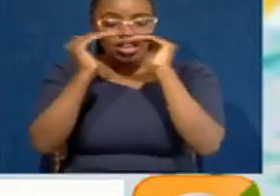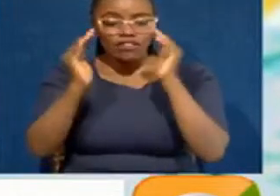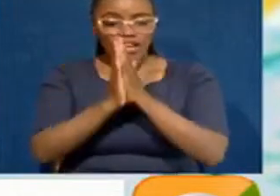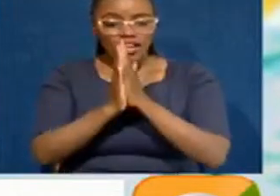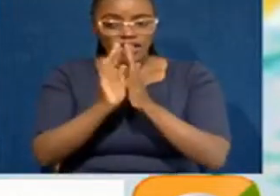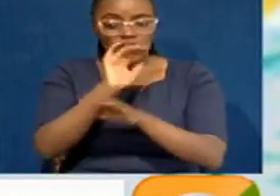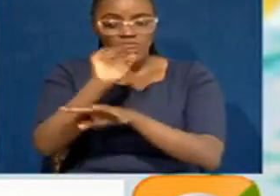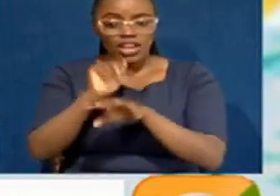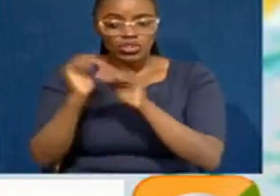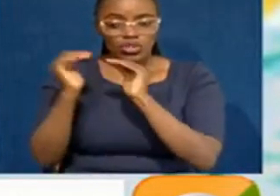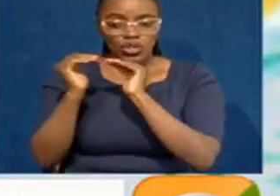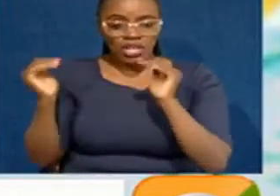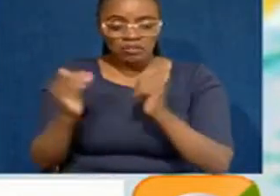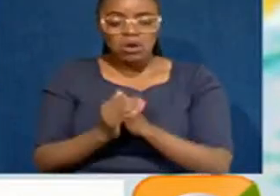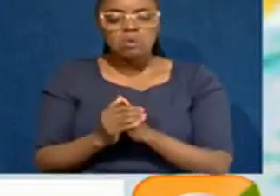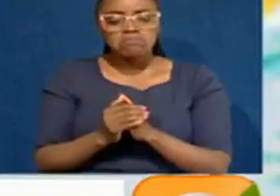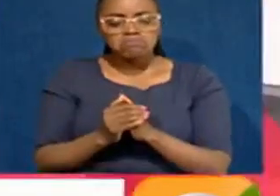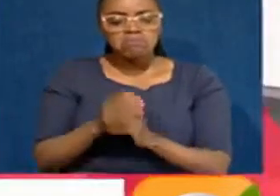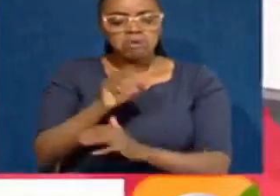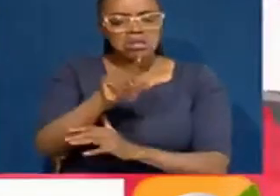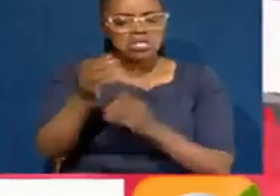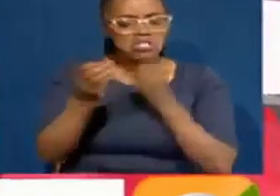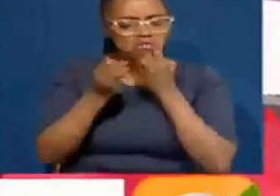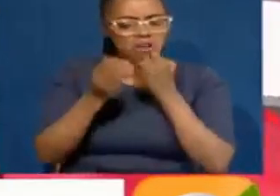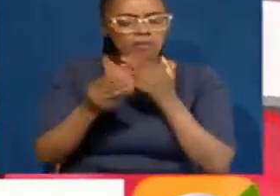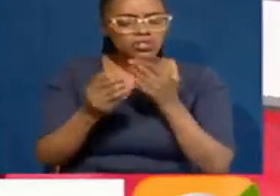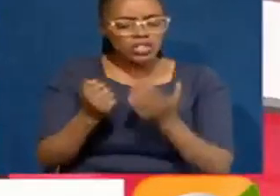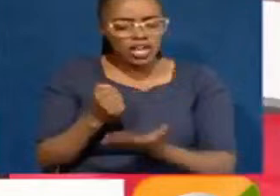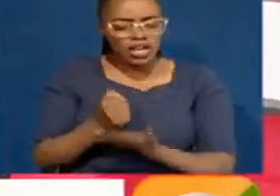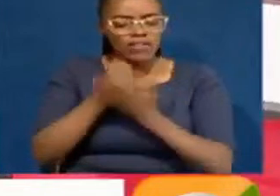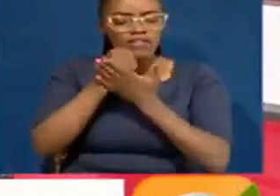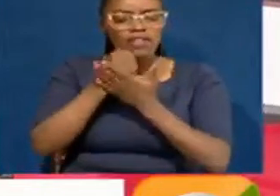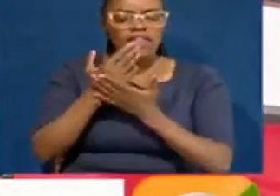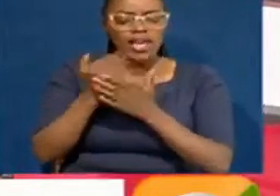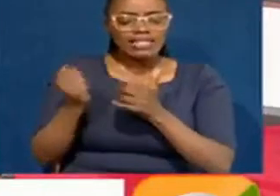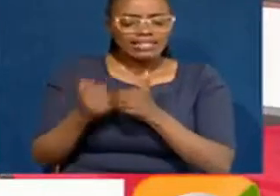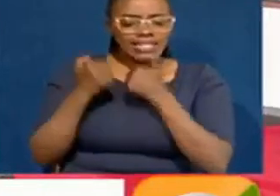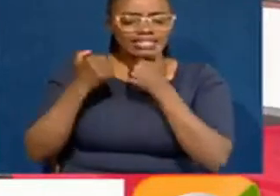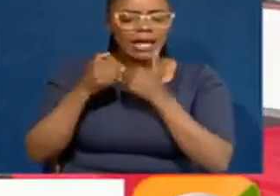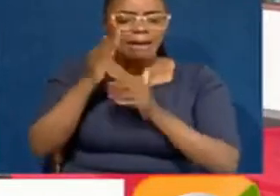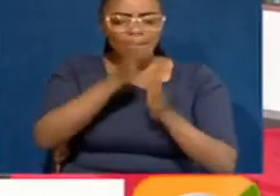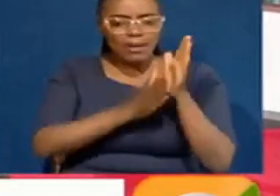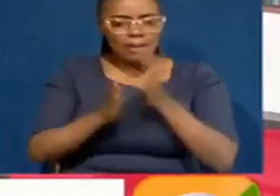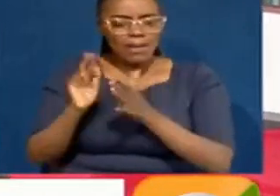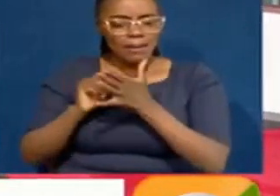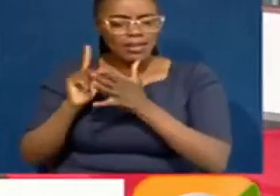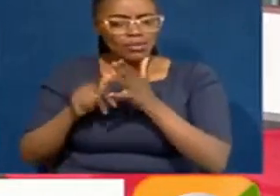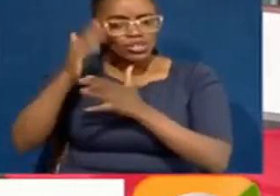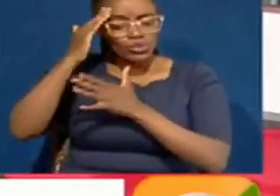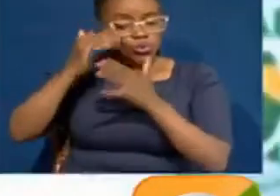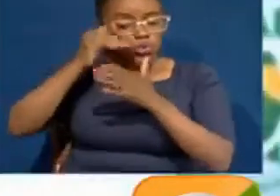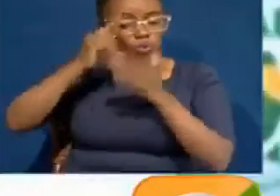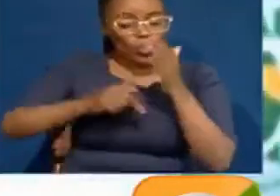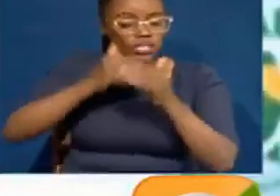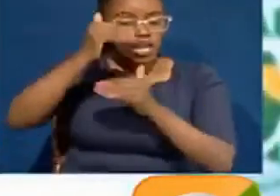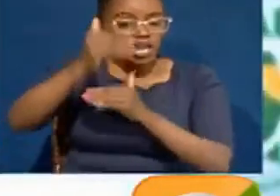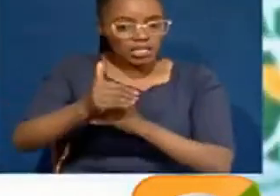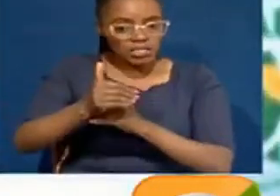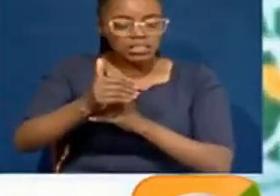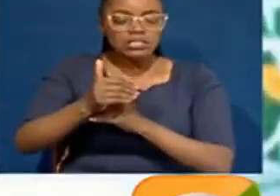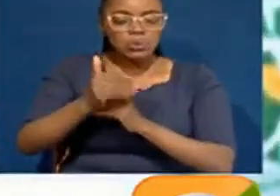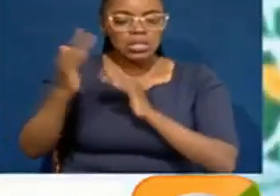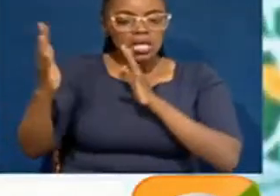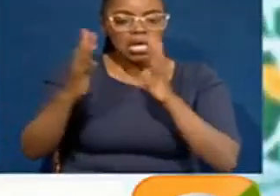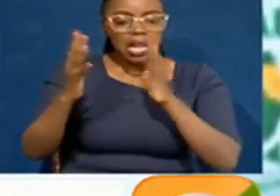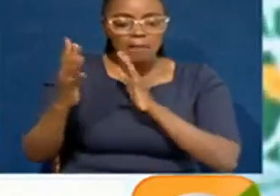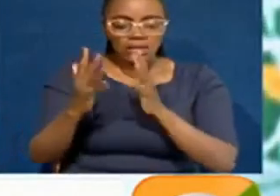subnational, local level. All right. Yeah. So that information now assists with disaster preparedness, right? Exactly. So knowing what's to come, particularly with